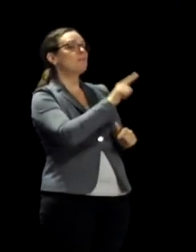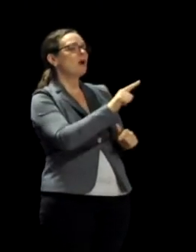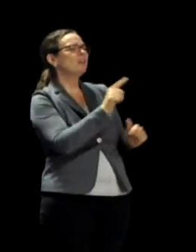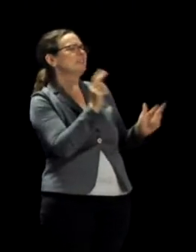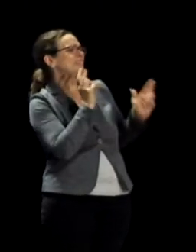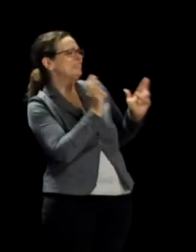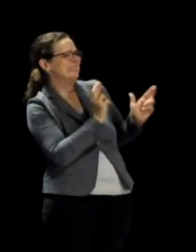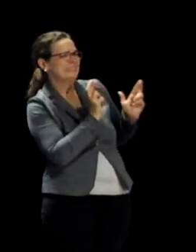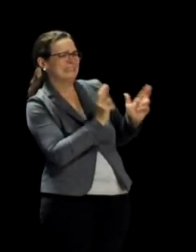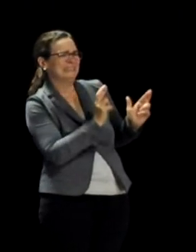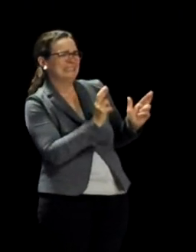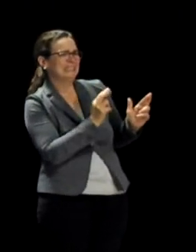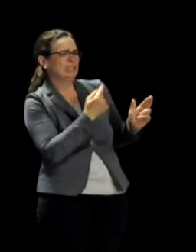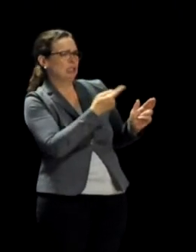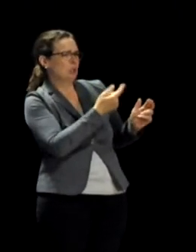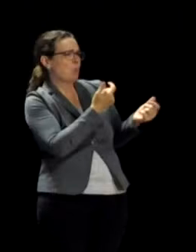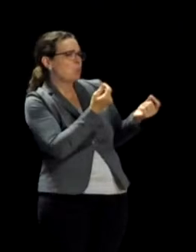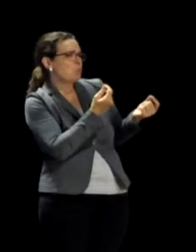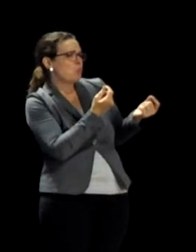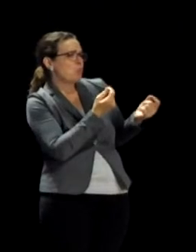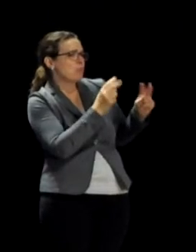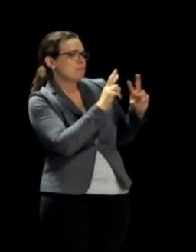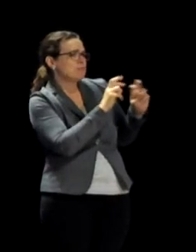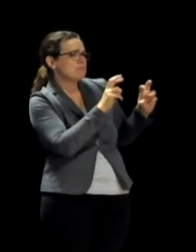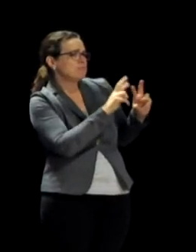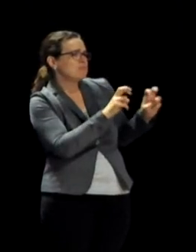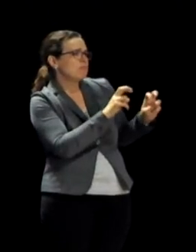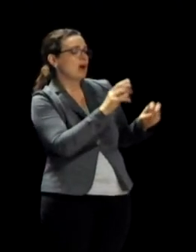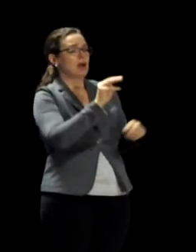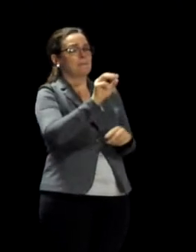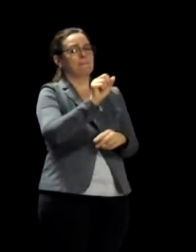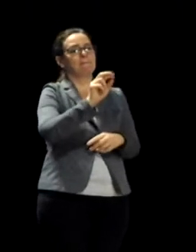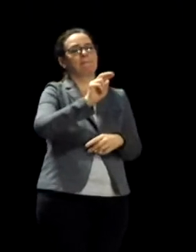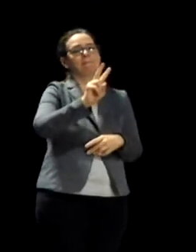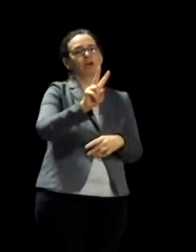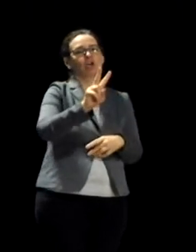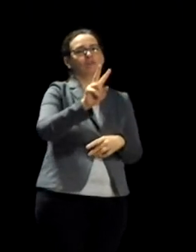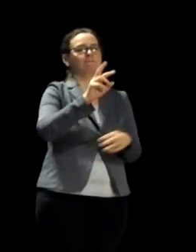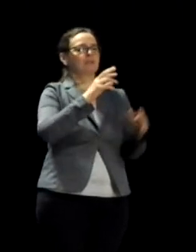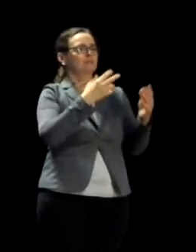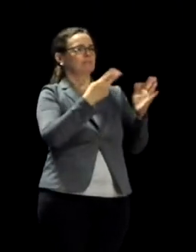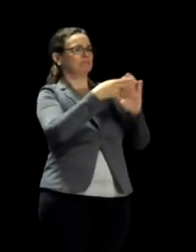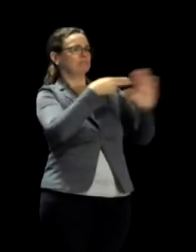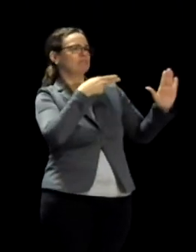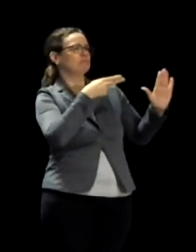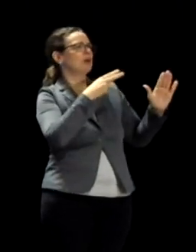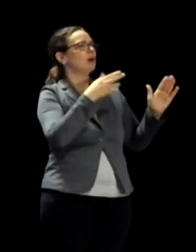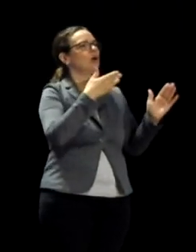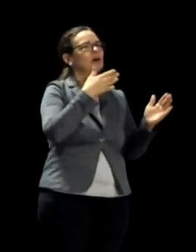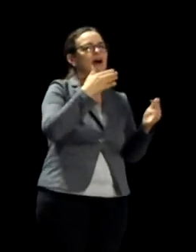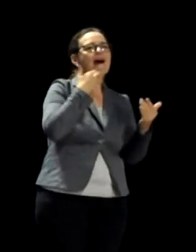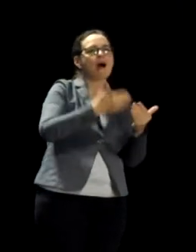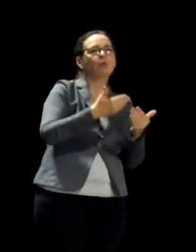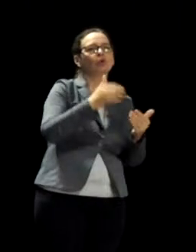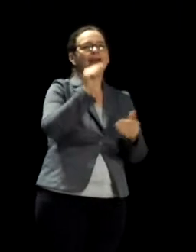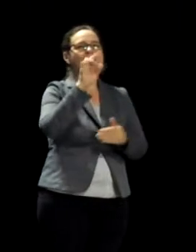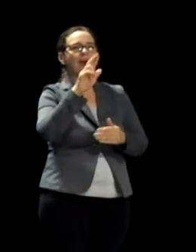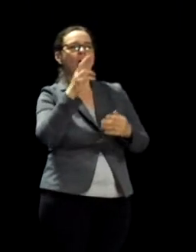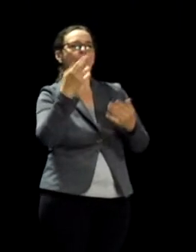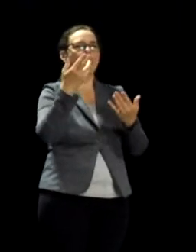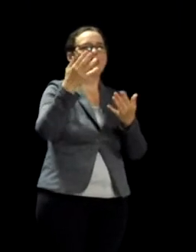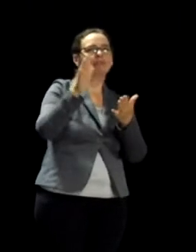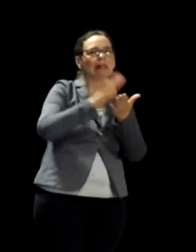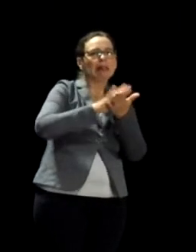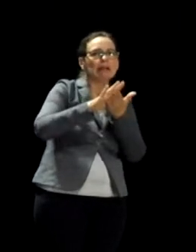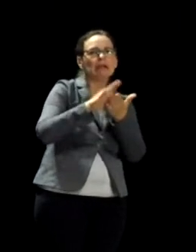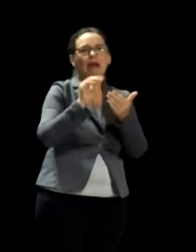and hopefully getting the proper upgrades there. And hopefully they're opening up this weekend. You haven't used your Grinch analogy in a while.